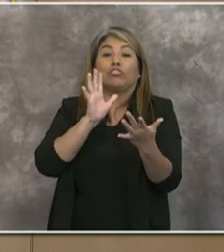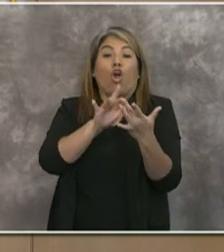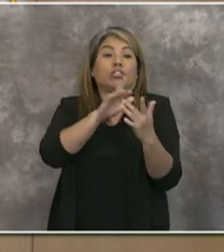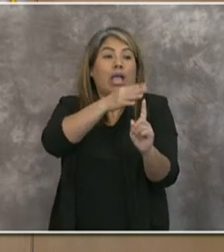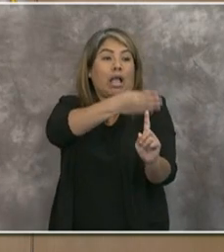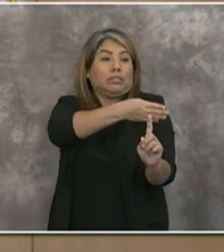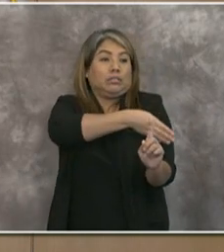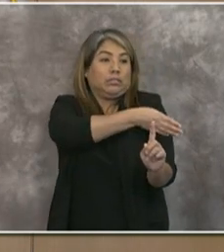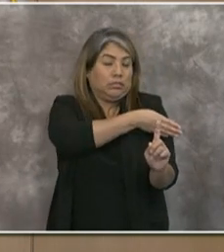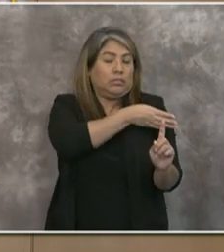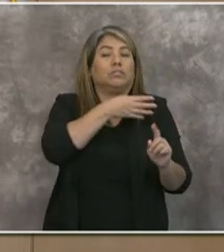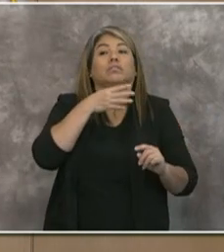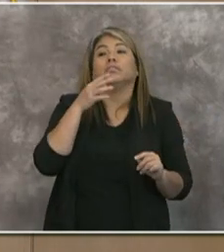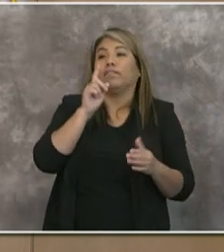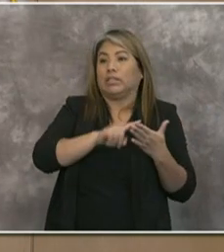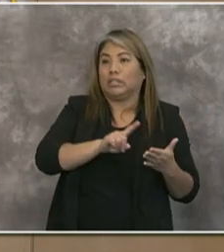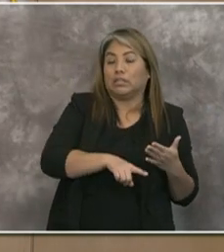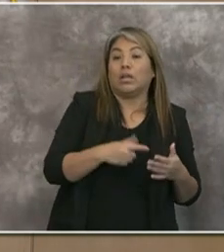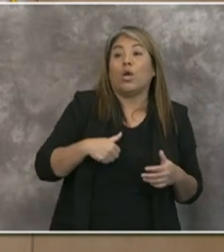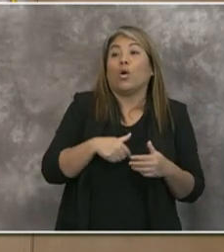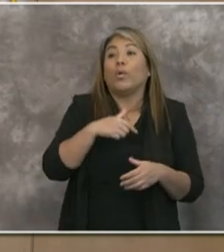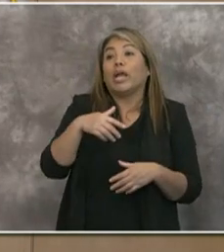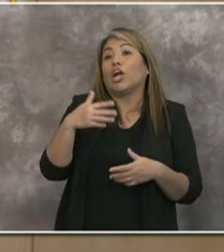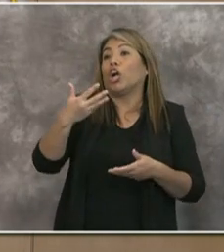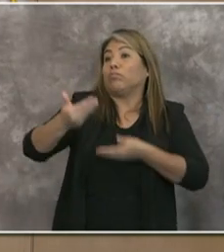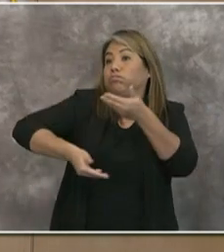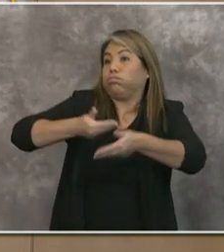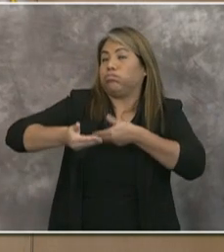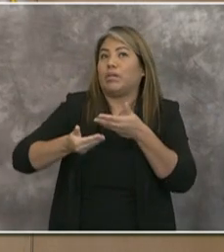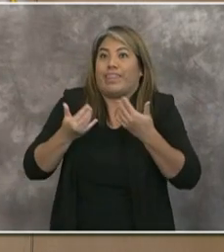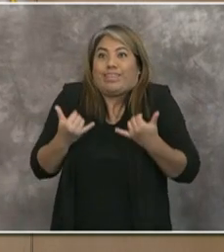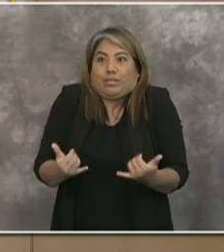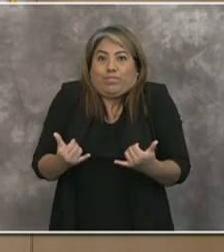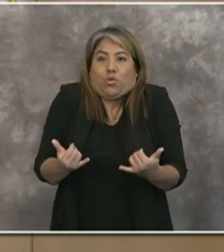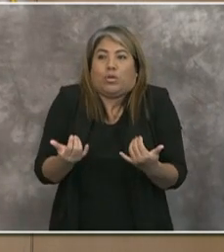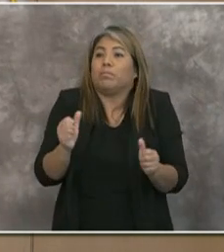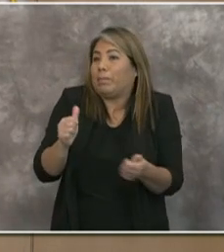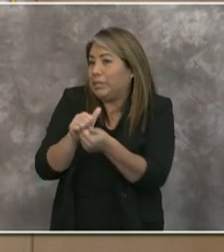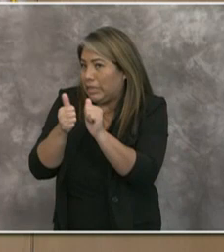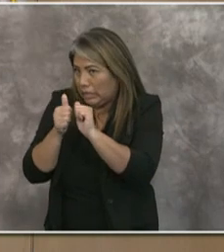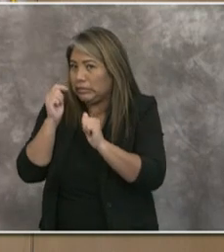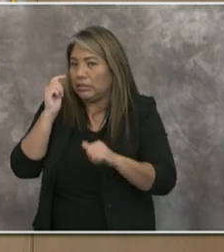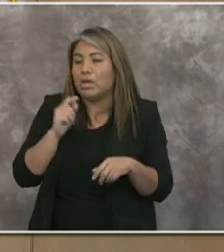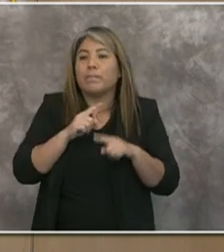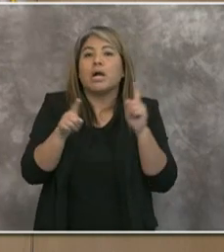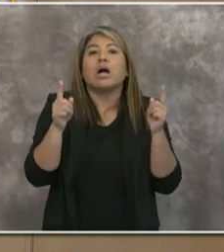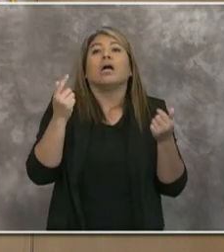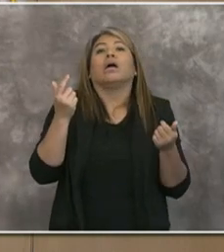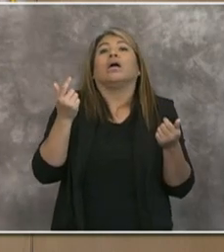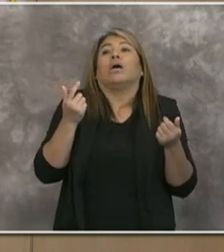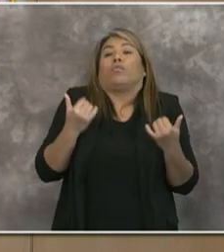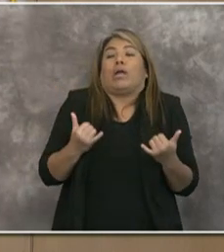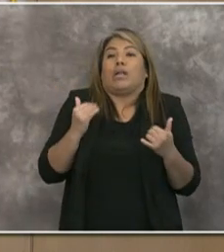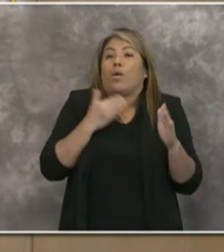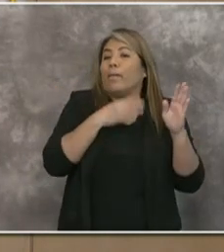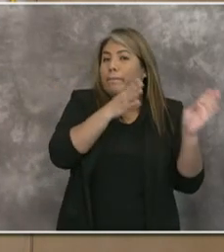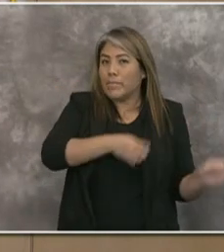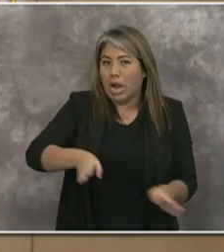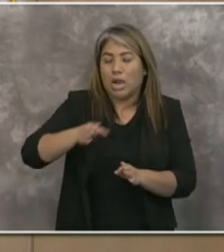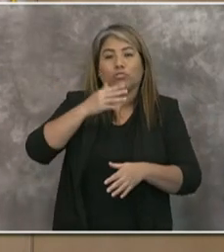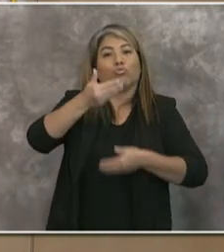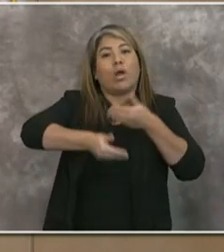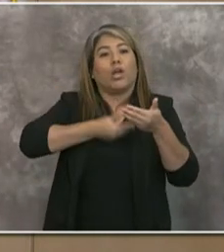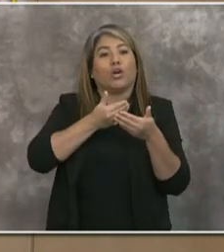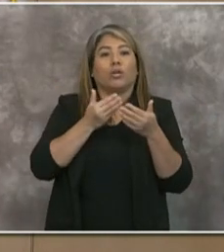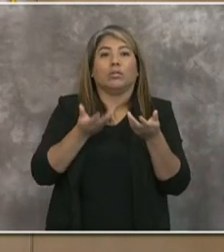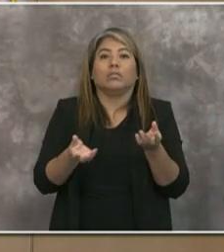investigations. And then we are hiring an additional, at this point in time, that could change, but right now our plan is to hire an